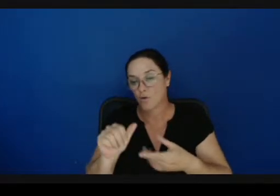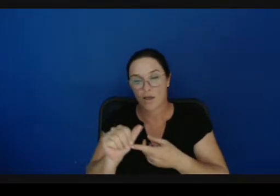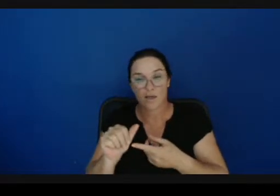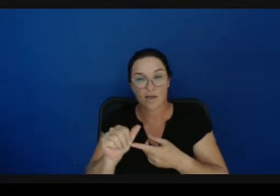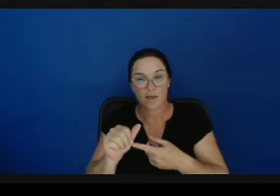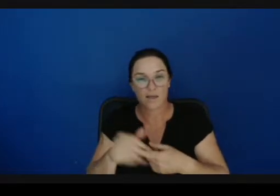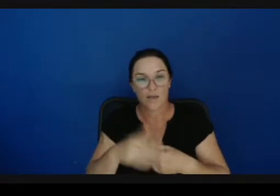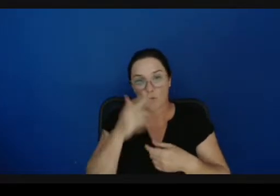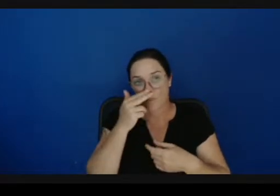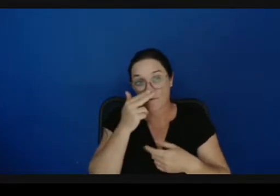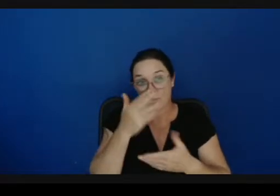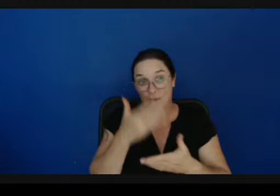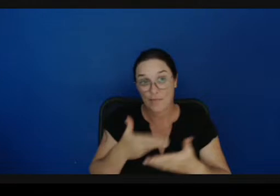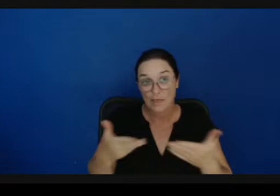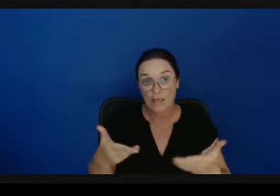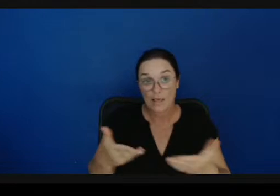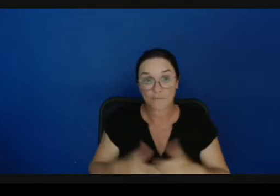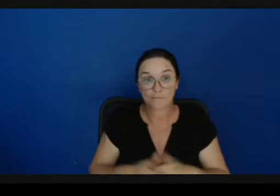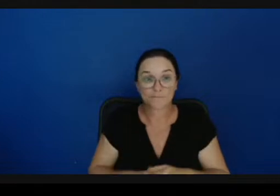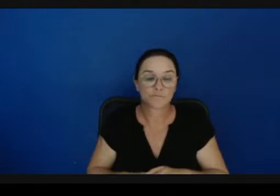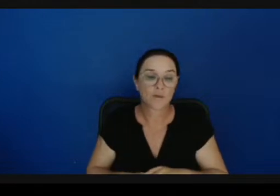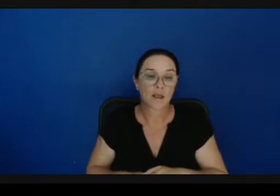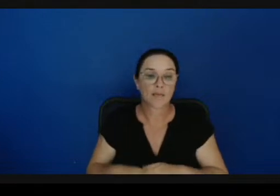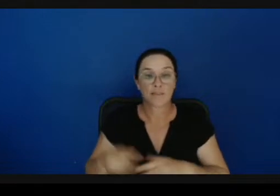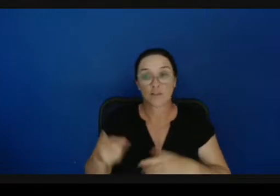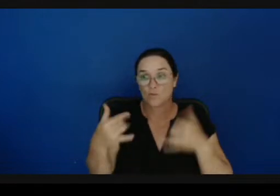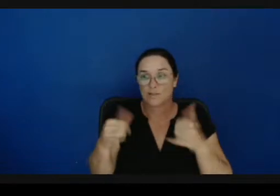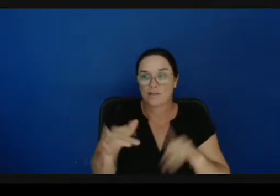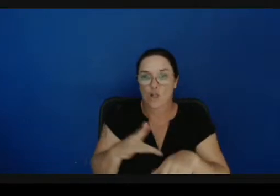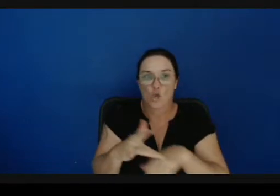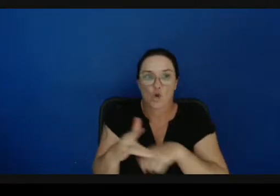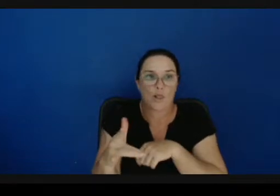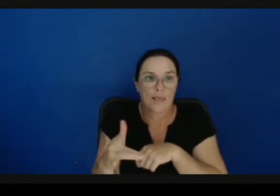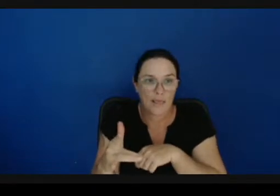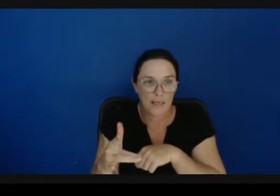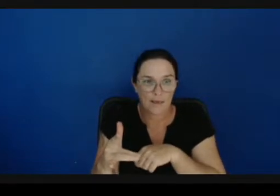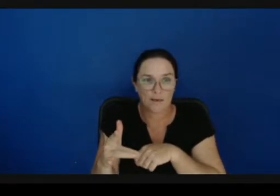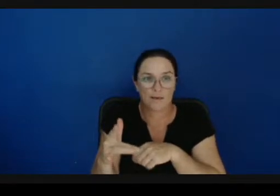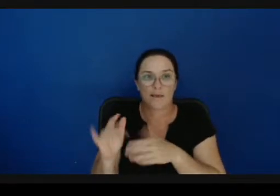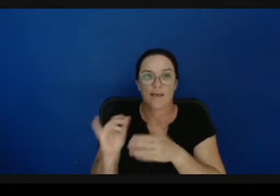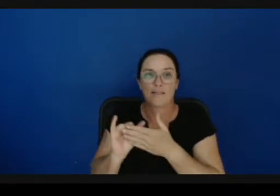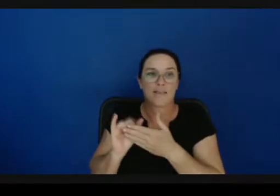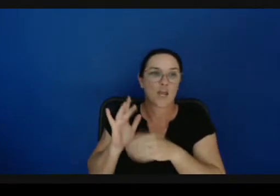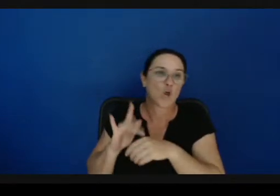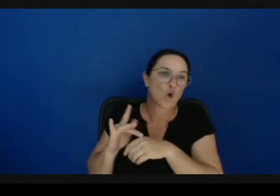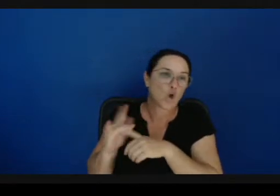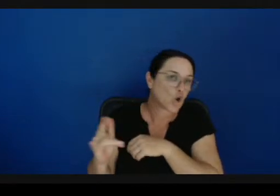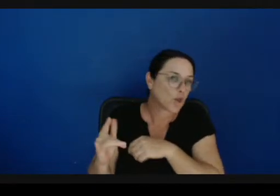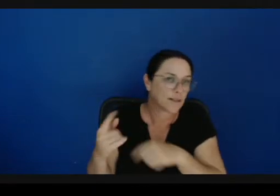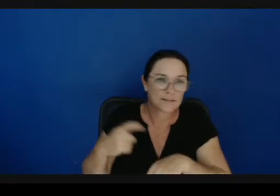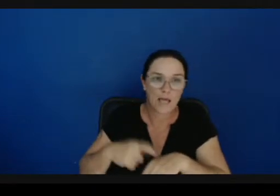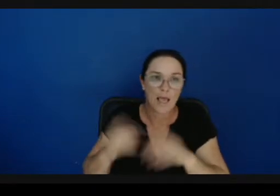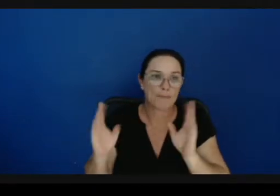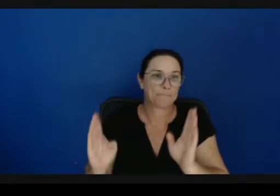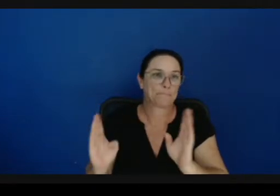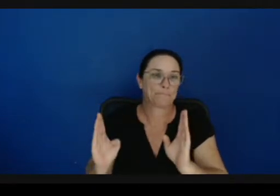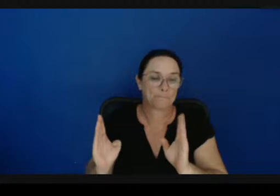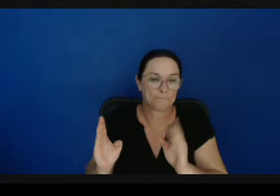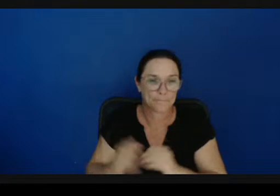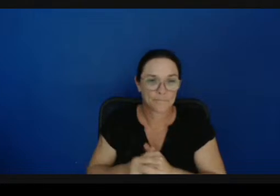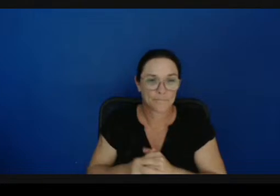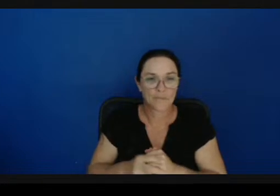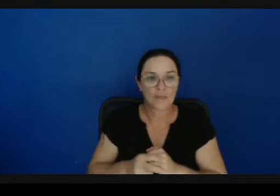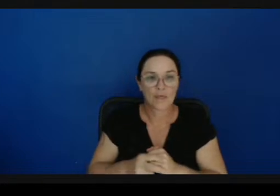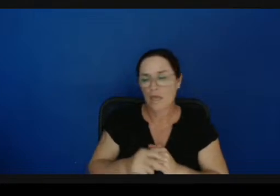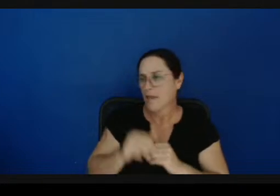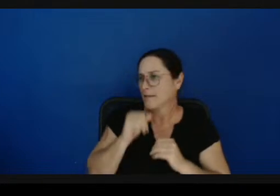is like, this was still early. This was still within that early window. So we said, it didn't go out of